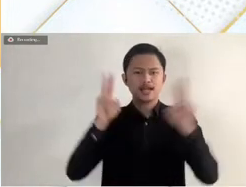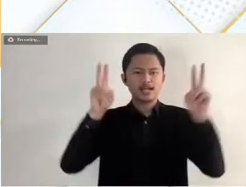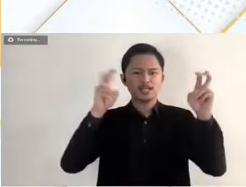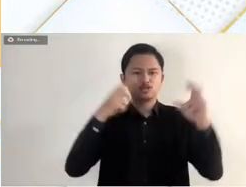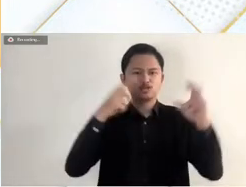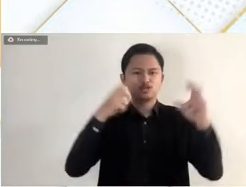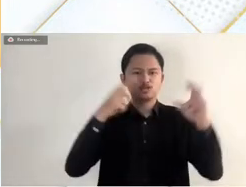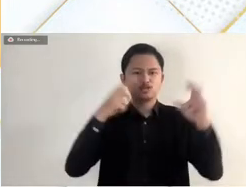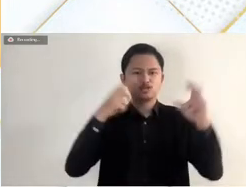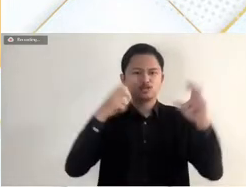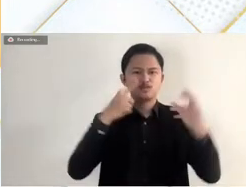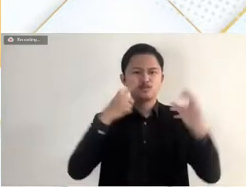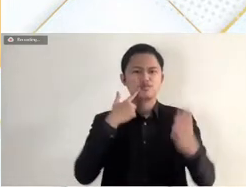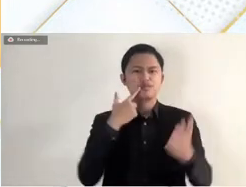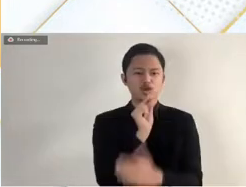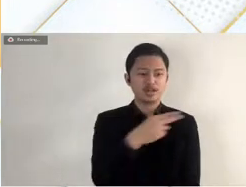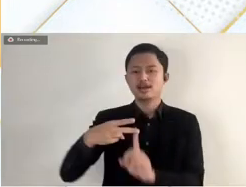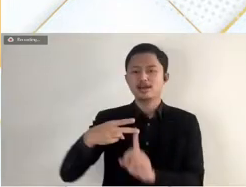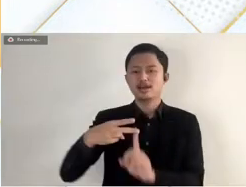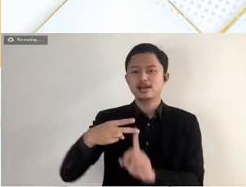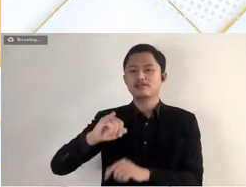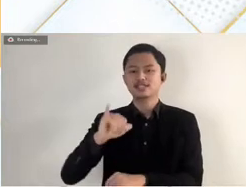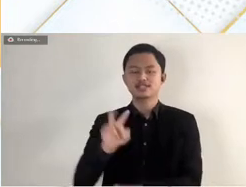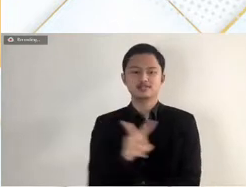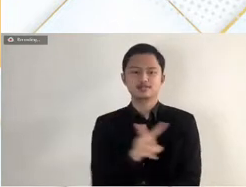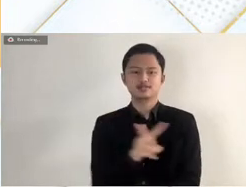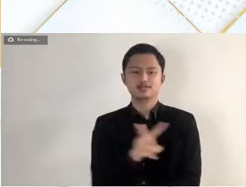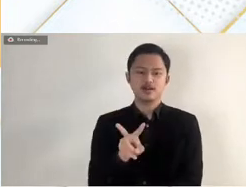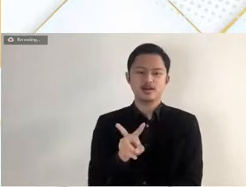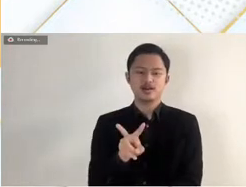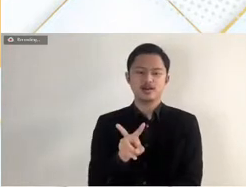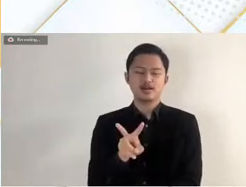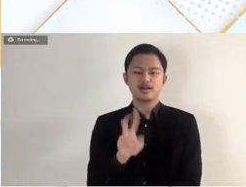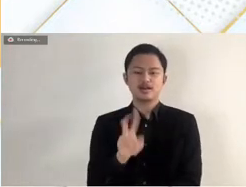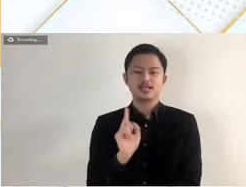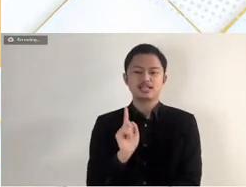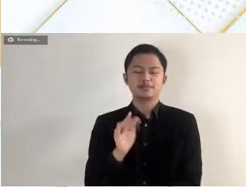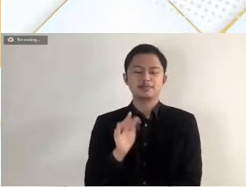Indonesia and Fiji, as well as for all Pacific